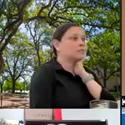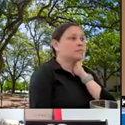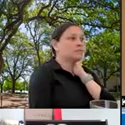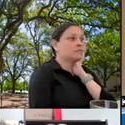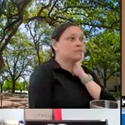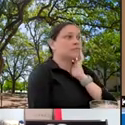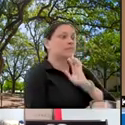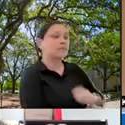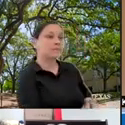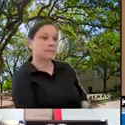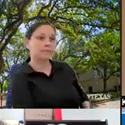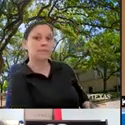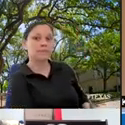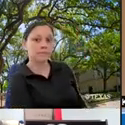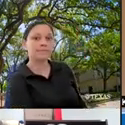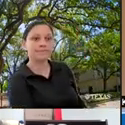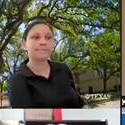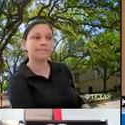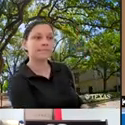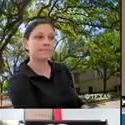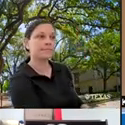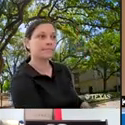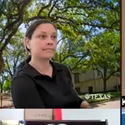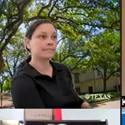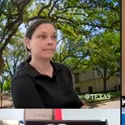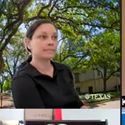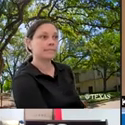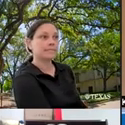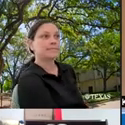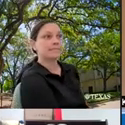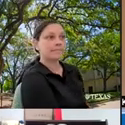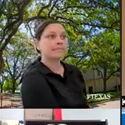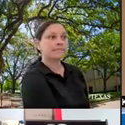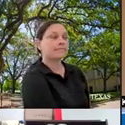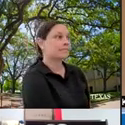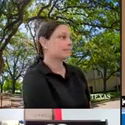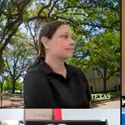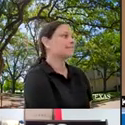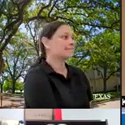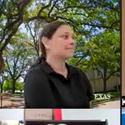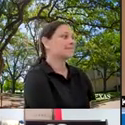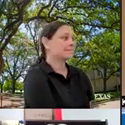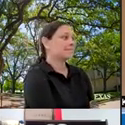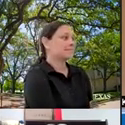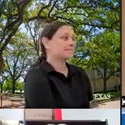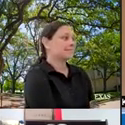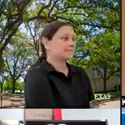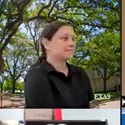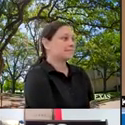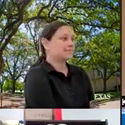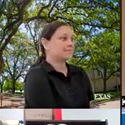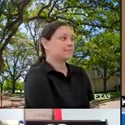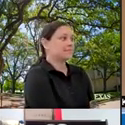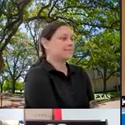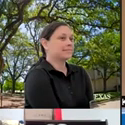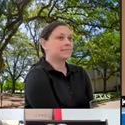those people are the backbone of childcare in Texas. And those are the